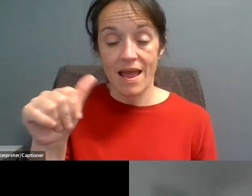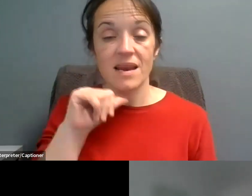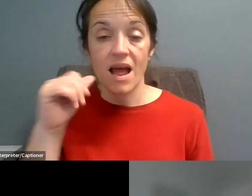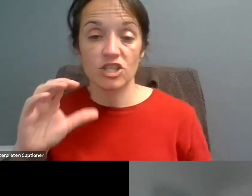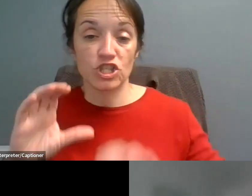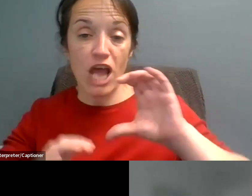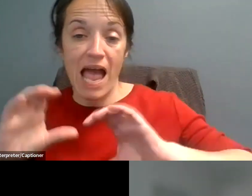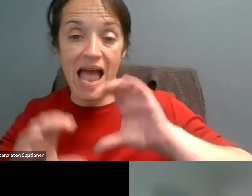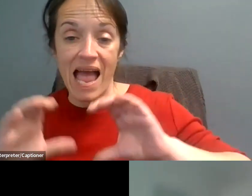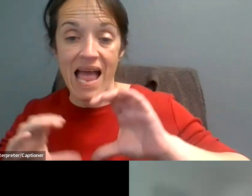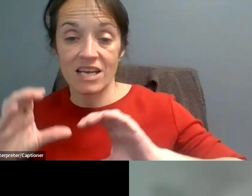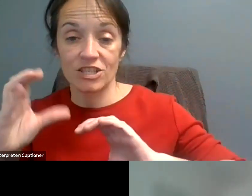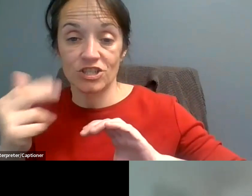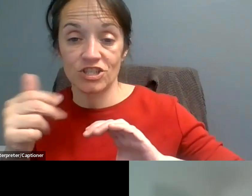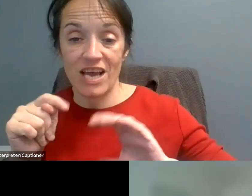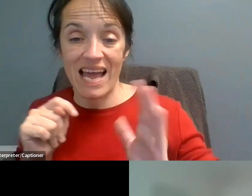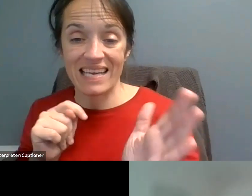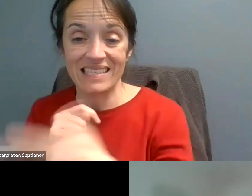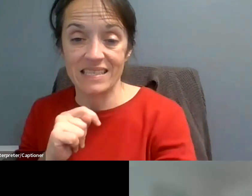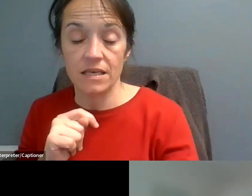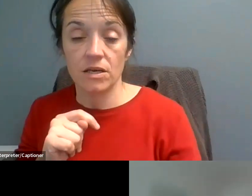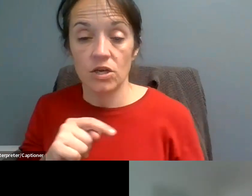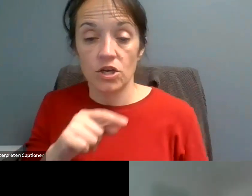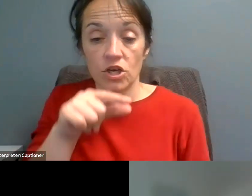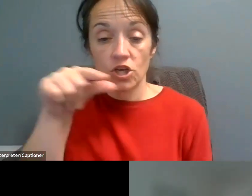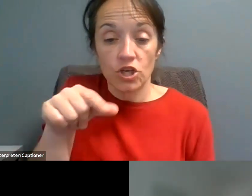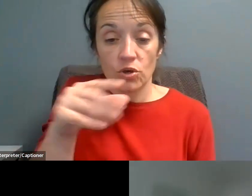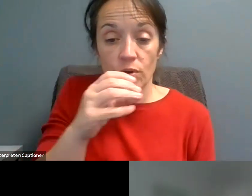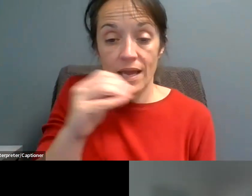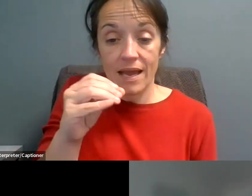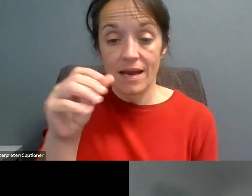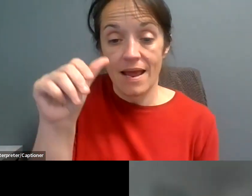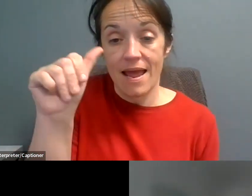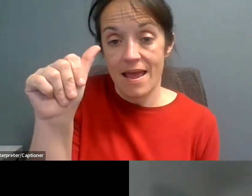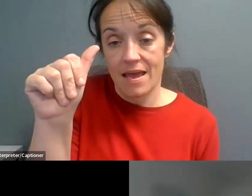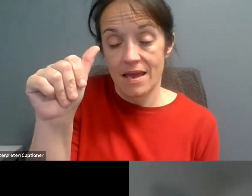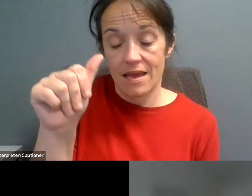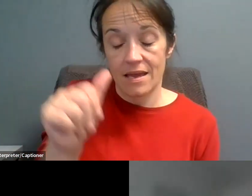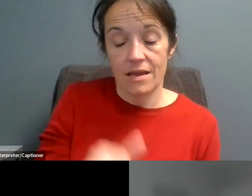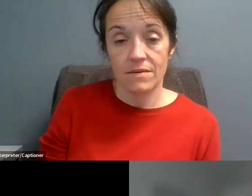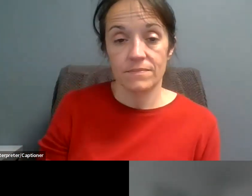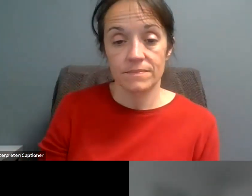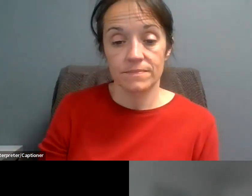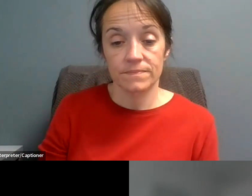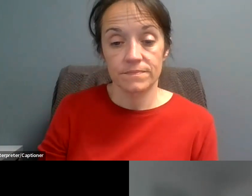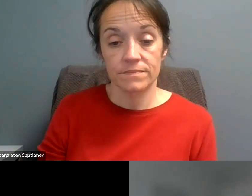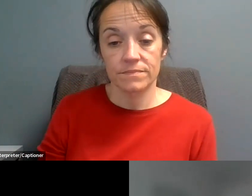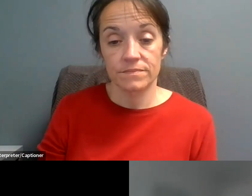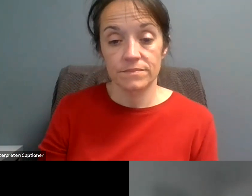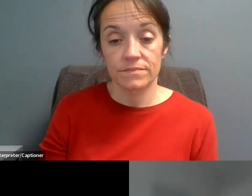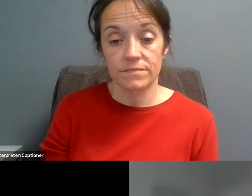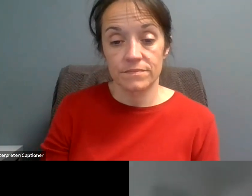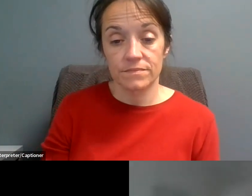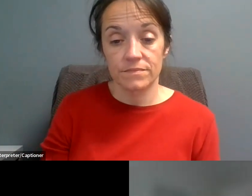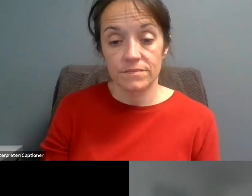will ensure that we actively answer your question. We can see what questions have been answered and which one we're planning to